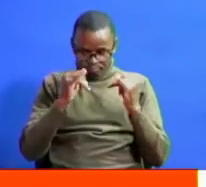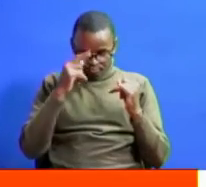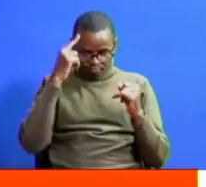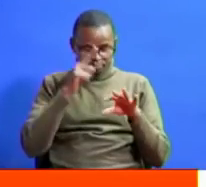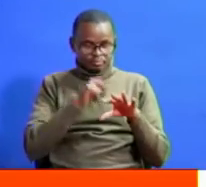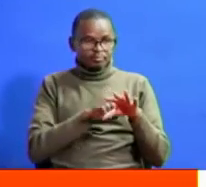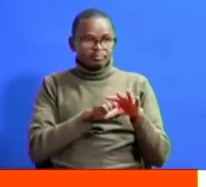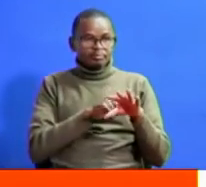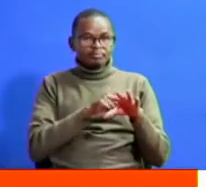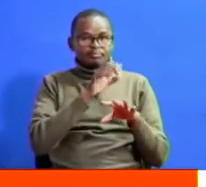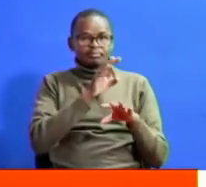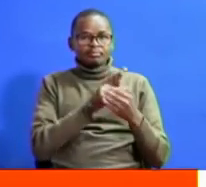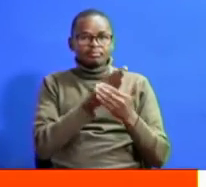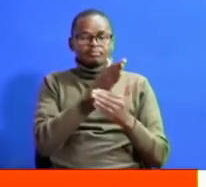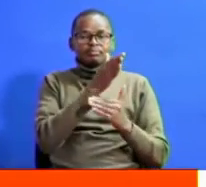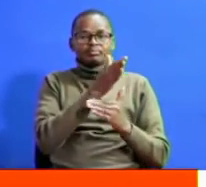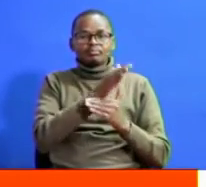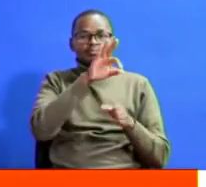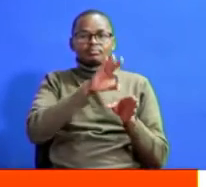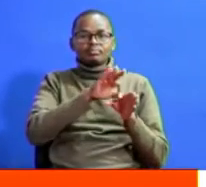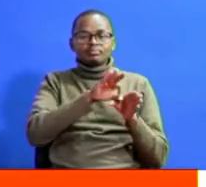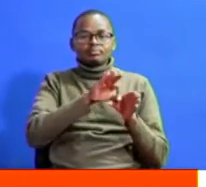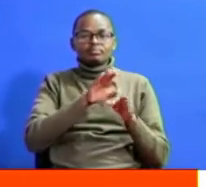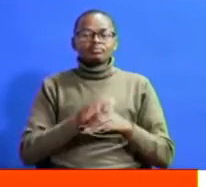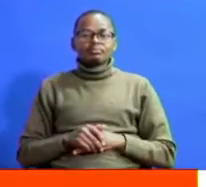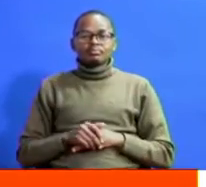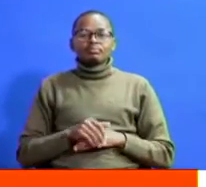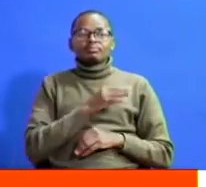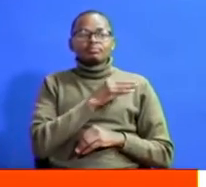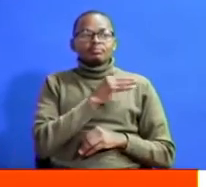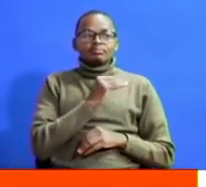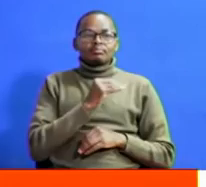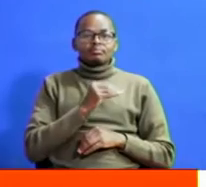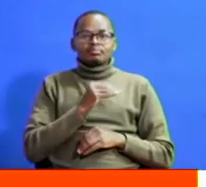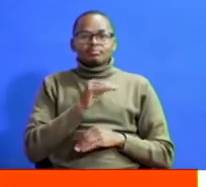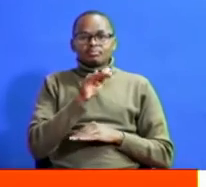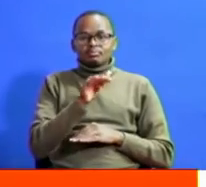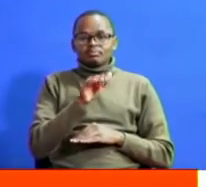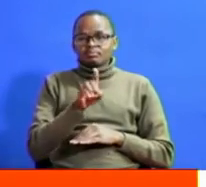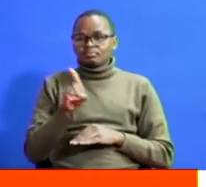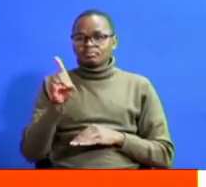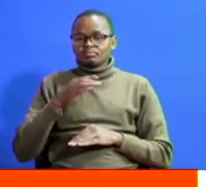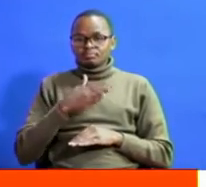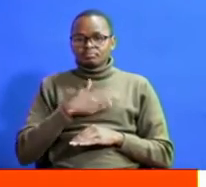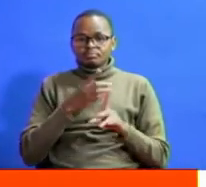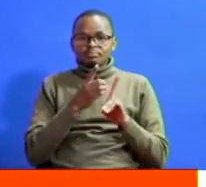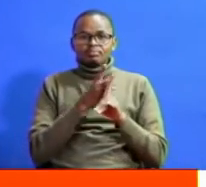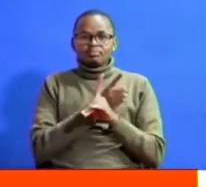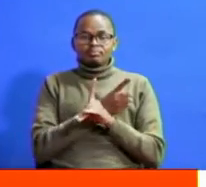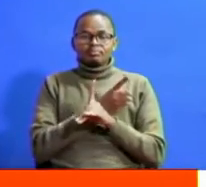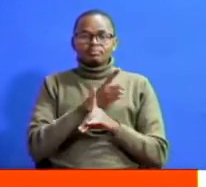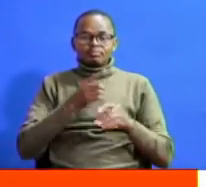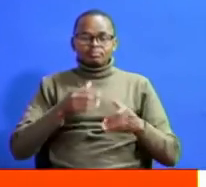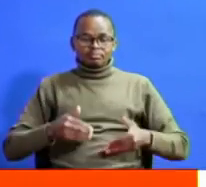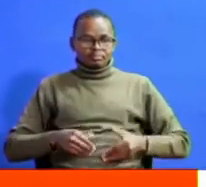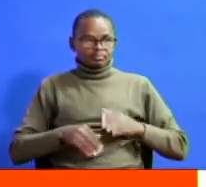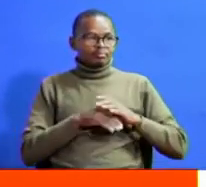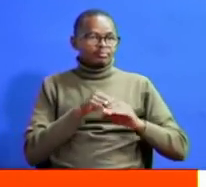during and even after the elections. And I'm pleading to you, my various youths out